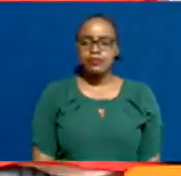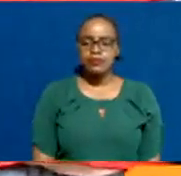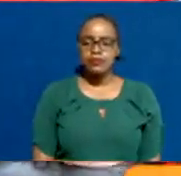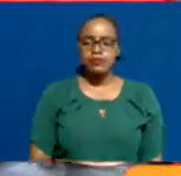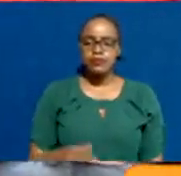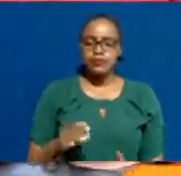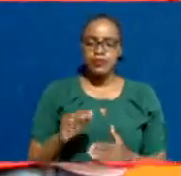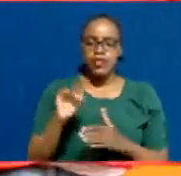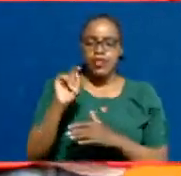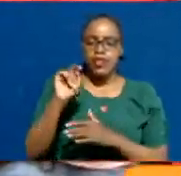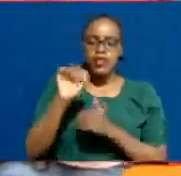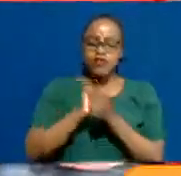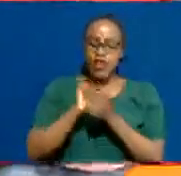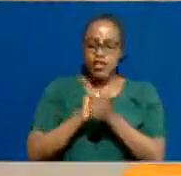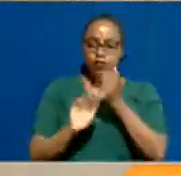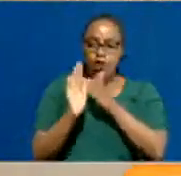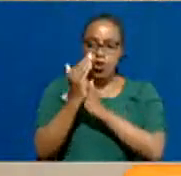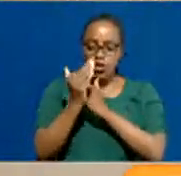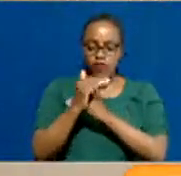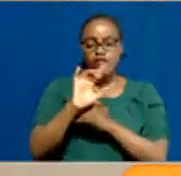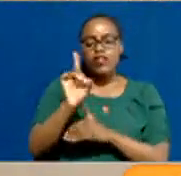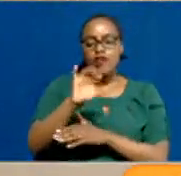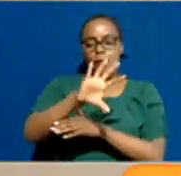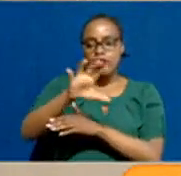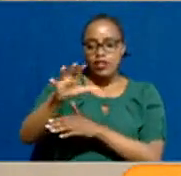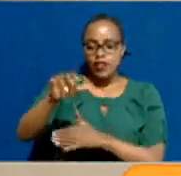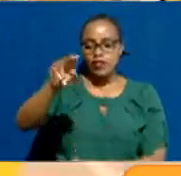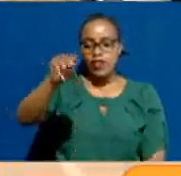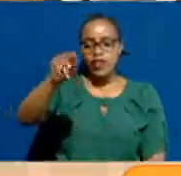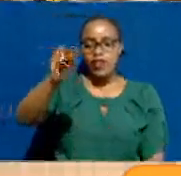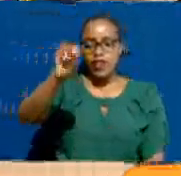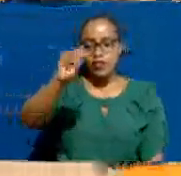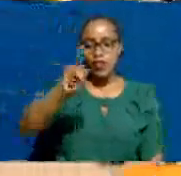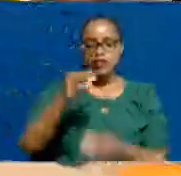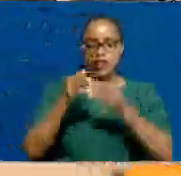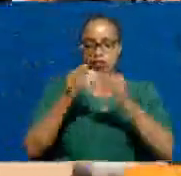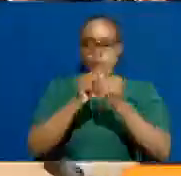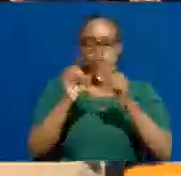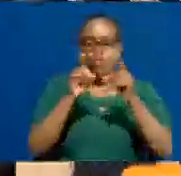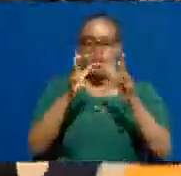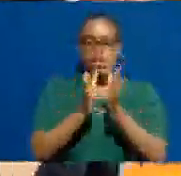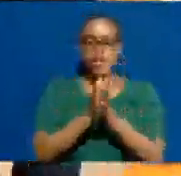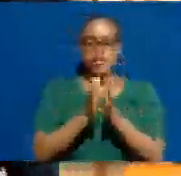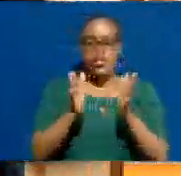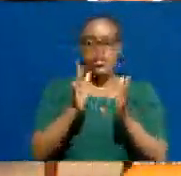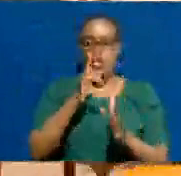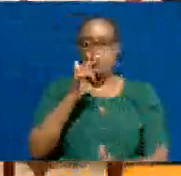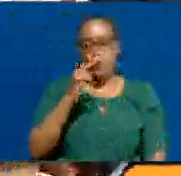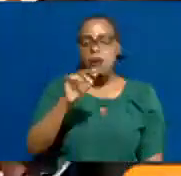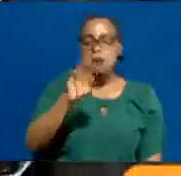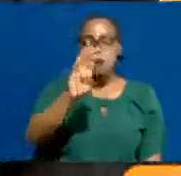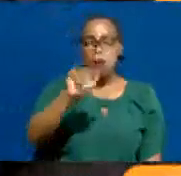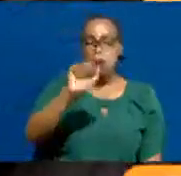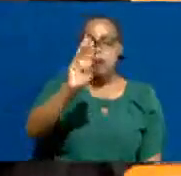Thursday morning at City Hall, Nairobi, the Nairobi Metropolitan Services, led by the Director General, Lieutenant General